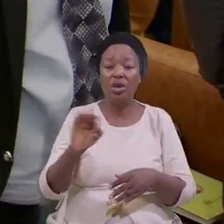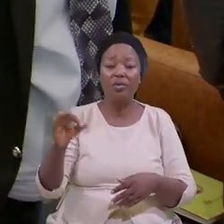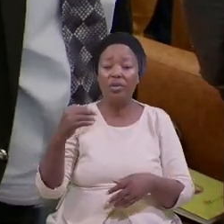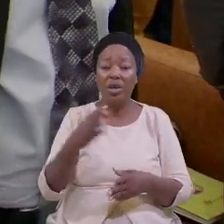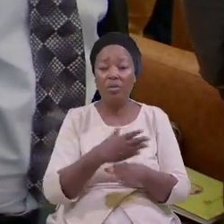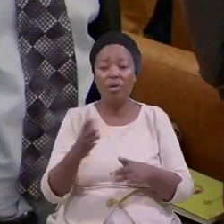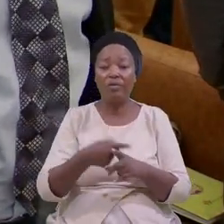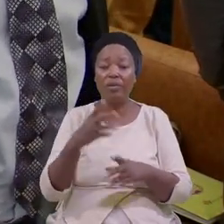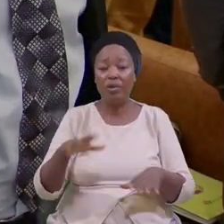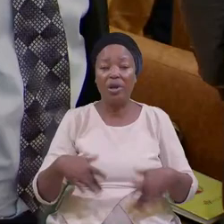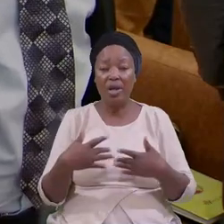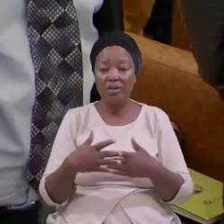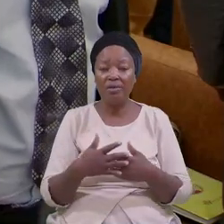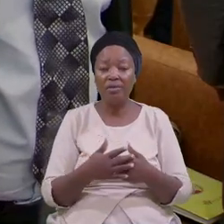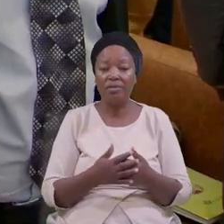your life.